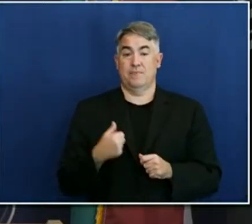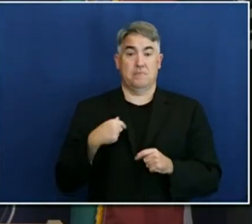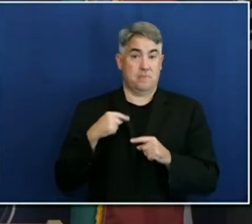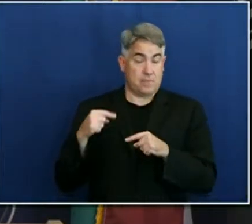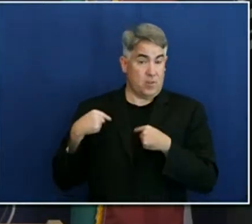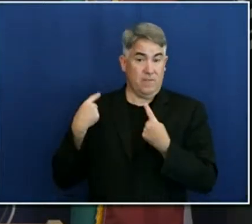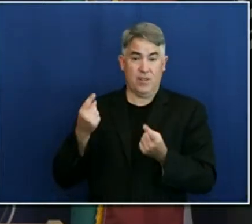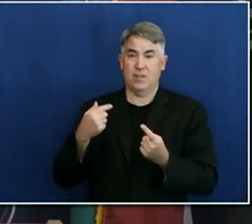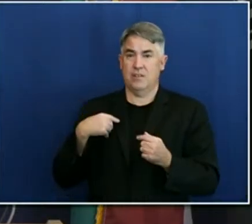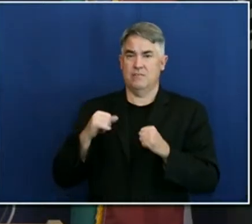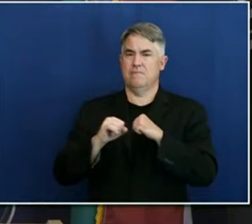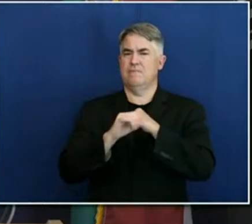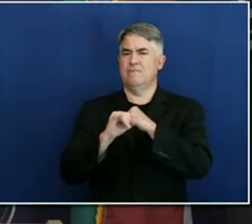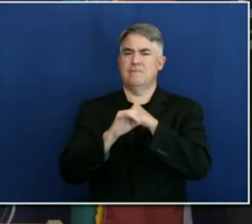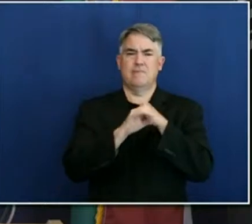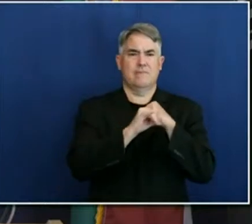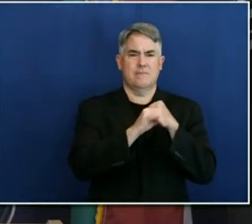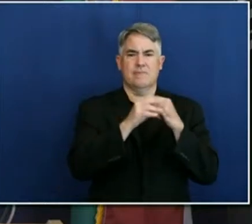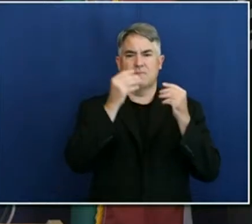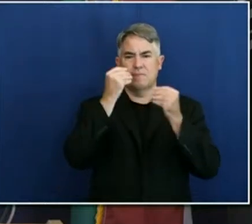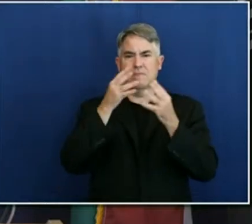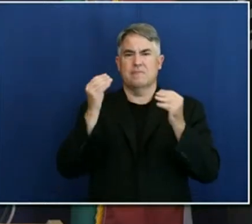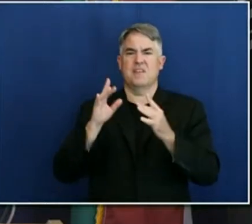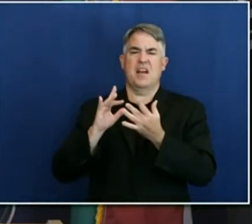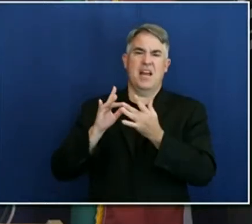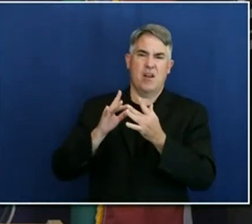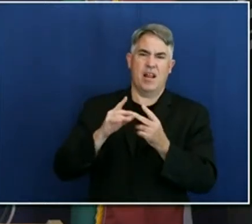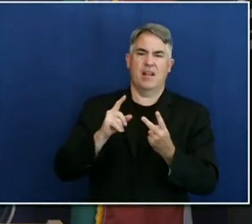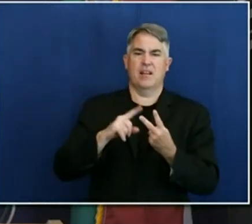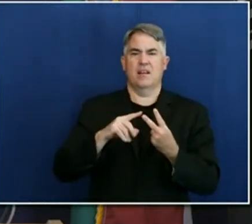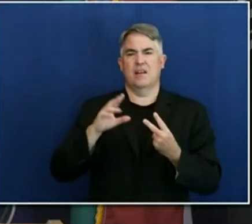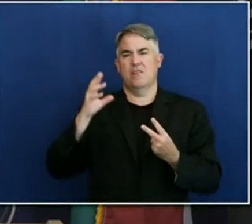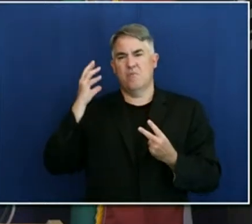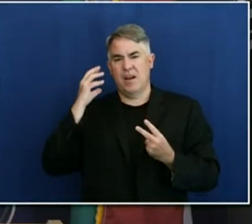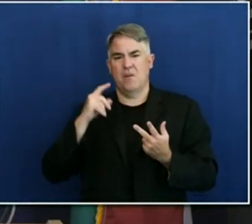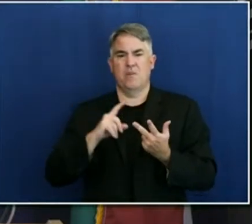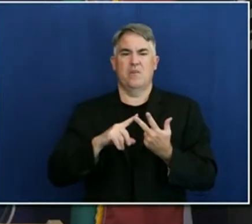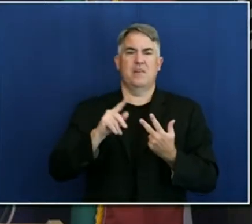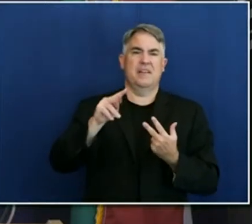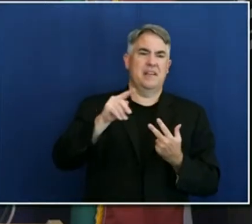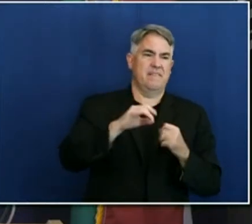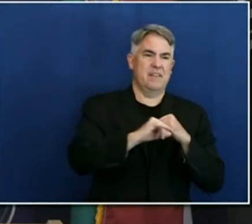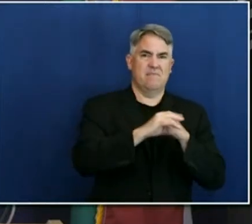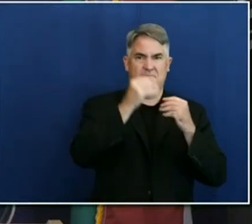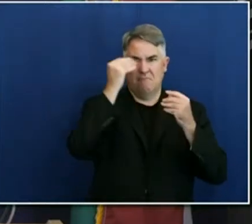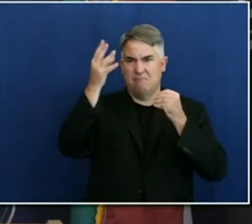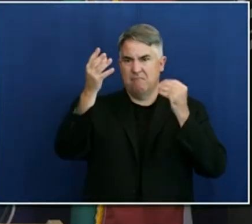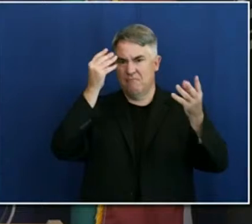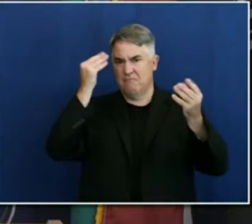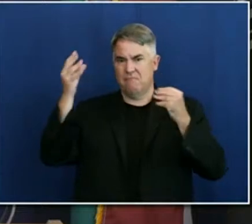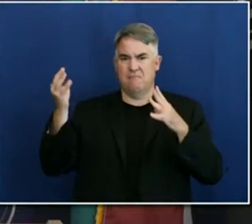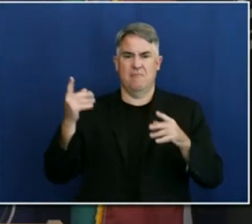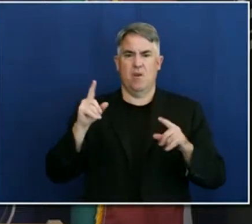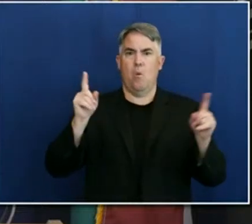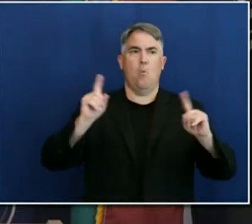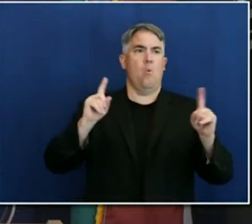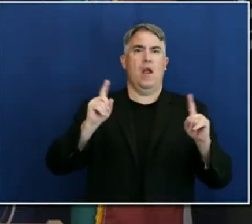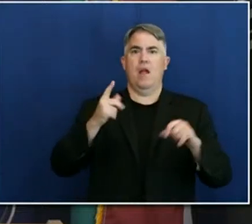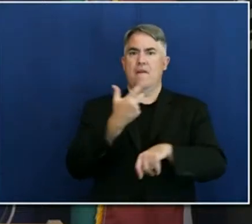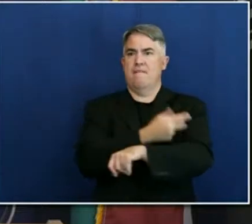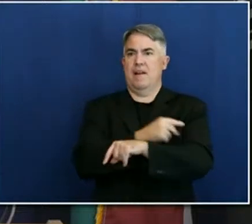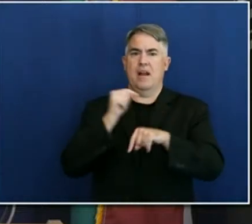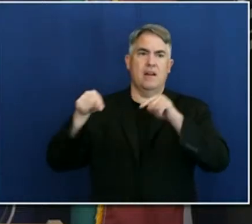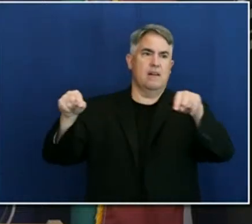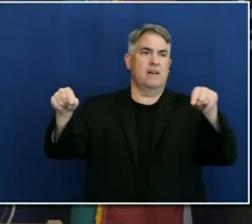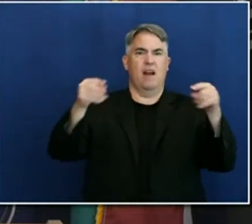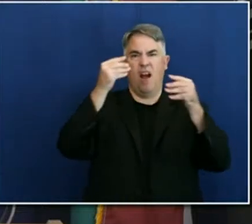of the ads we've been doing, both digital ads, radio, television. We have a robust door hanger system. We're working with cities to provide